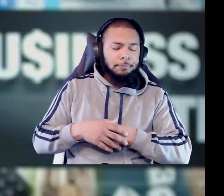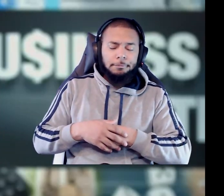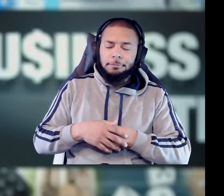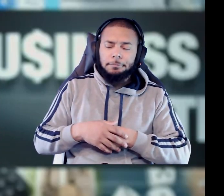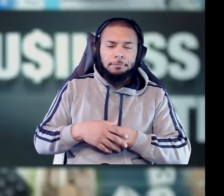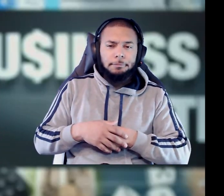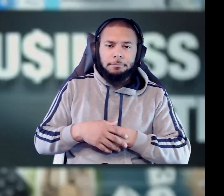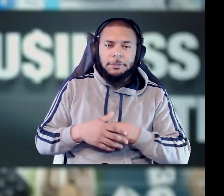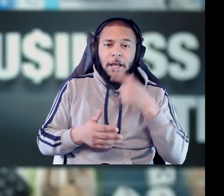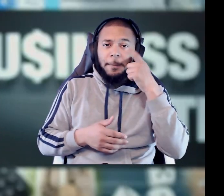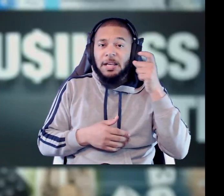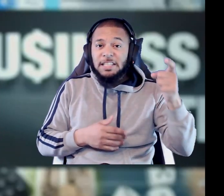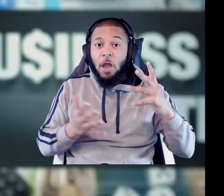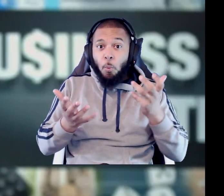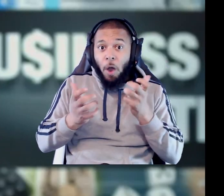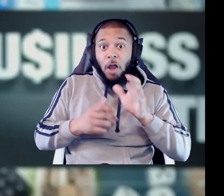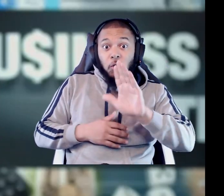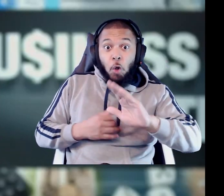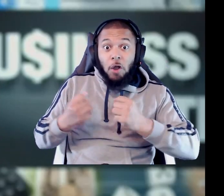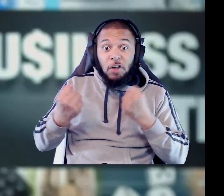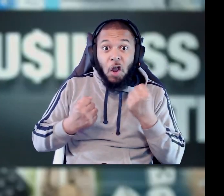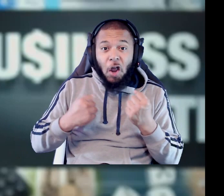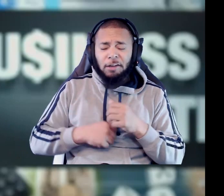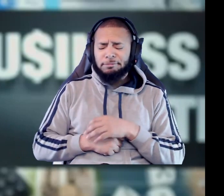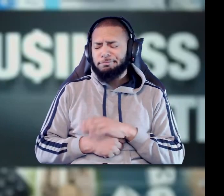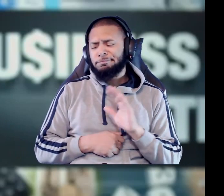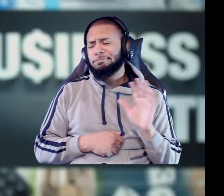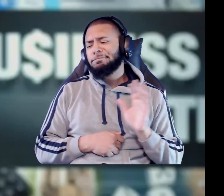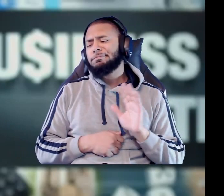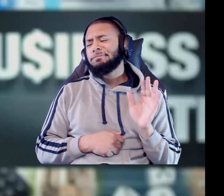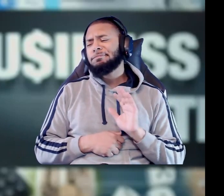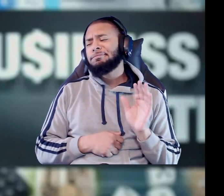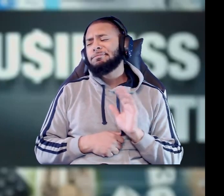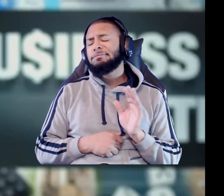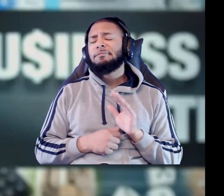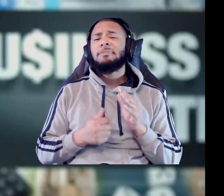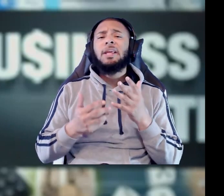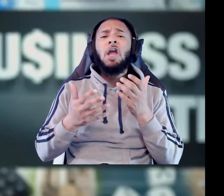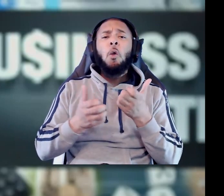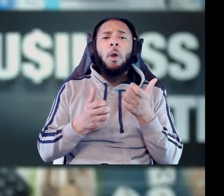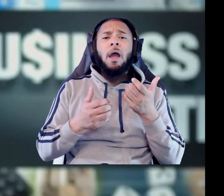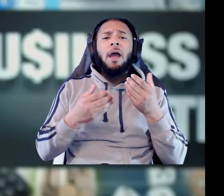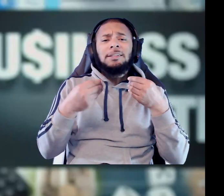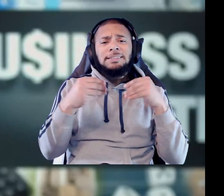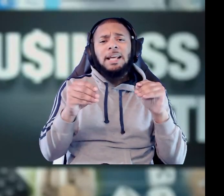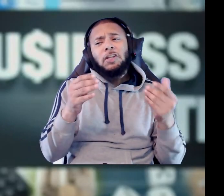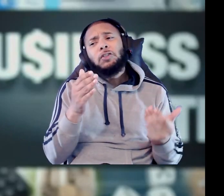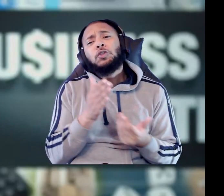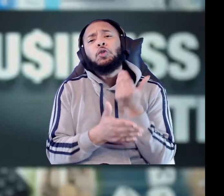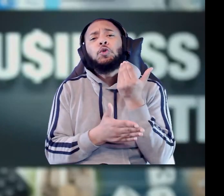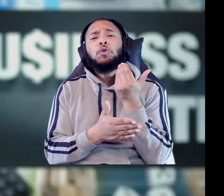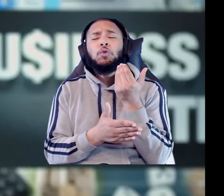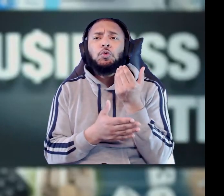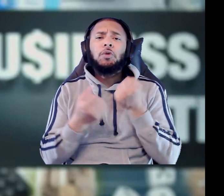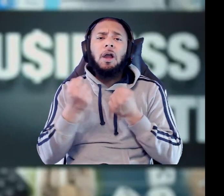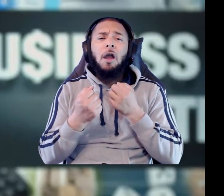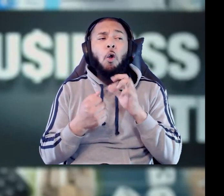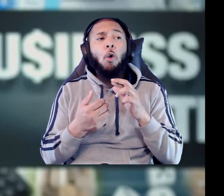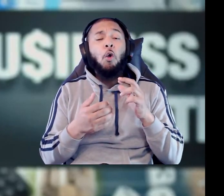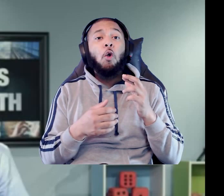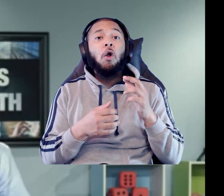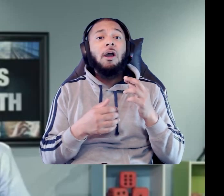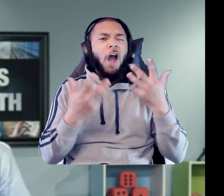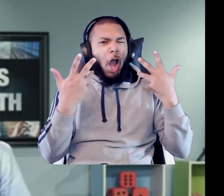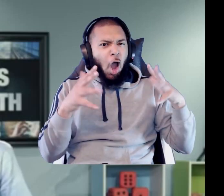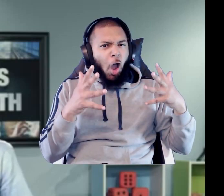doesn't want that car. The dealer is in the business of selling new cars or used cars that are in pretty good condition. If you